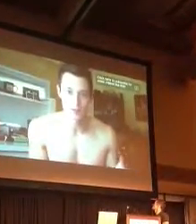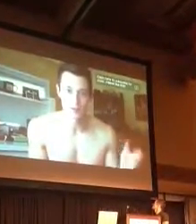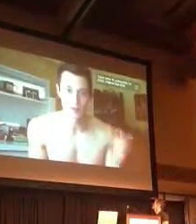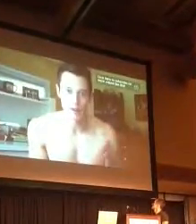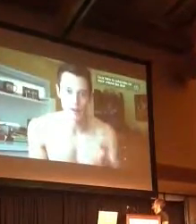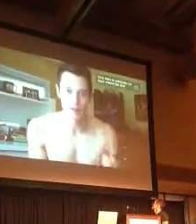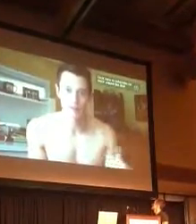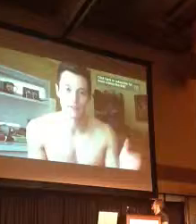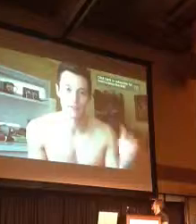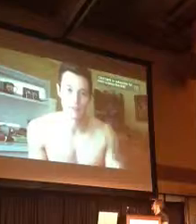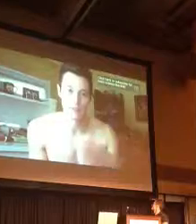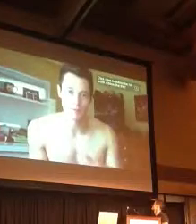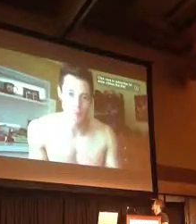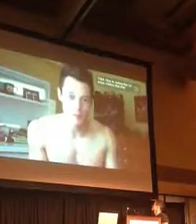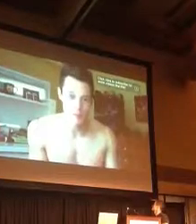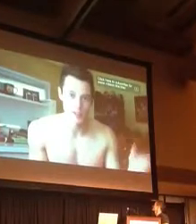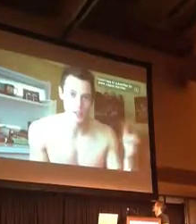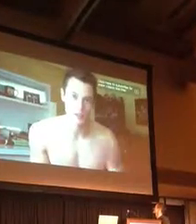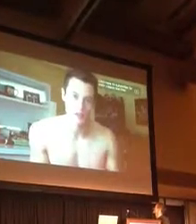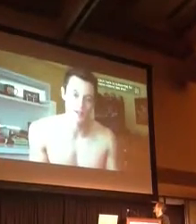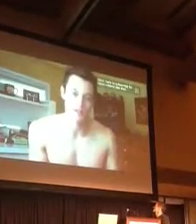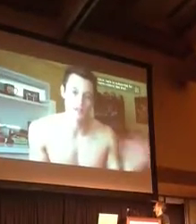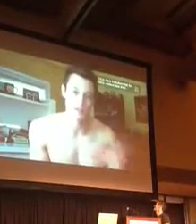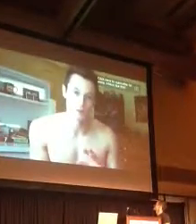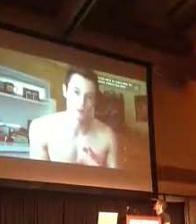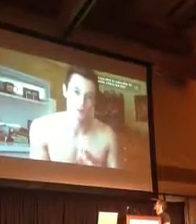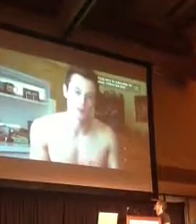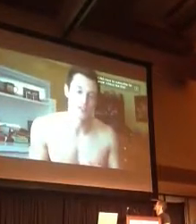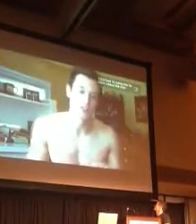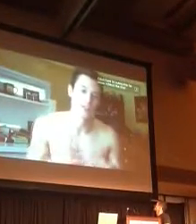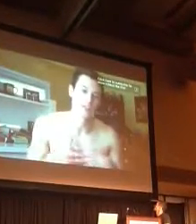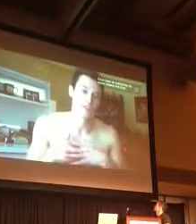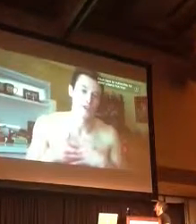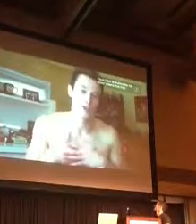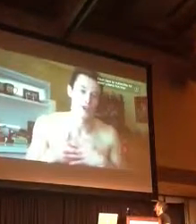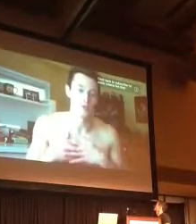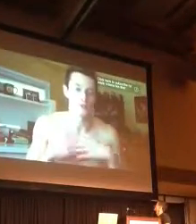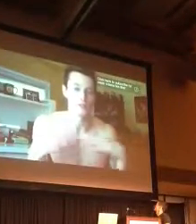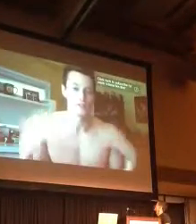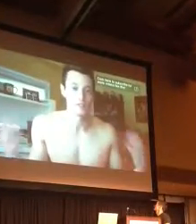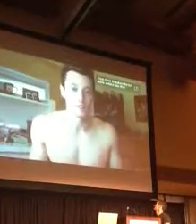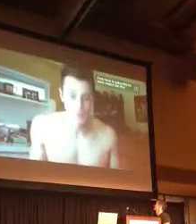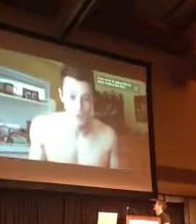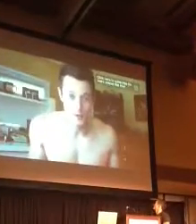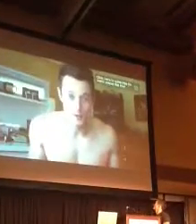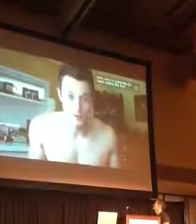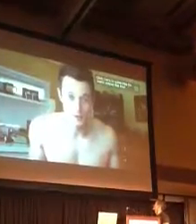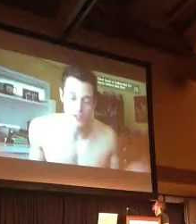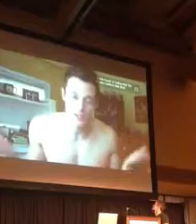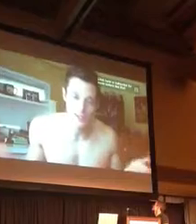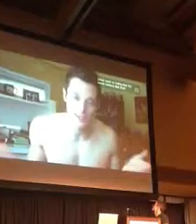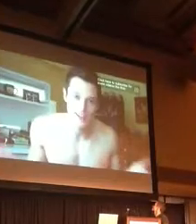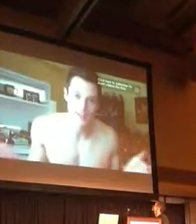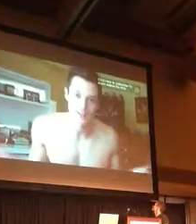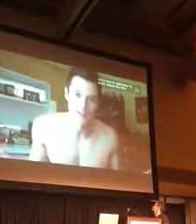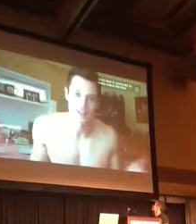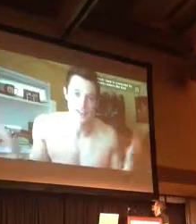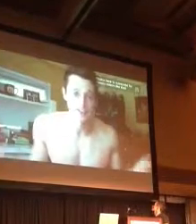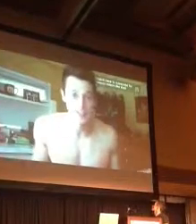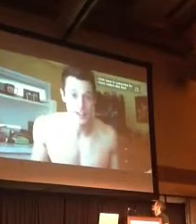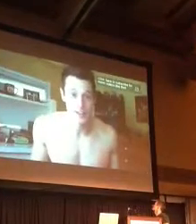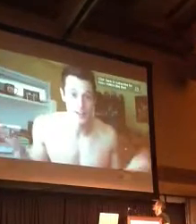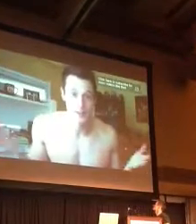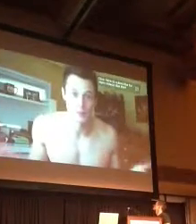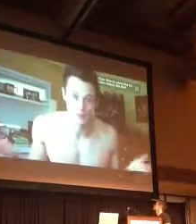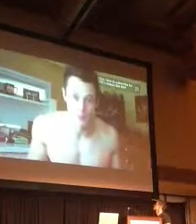to pursue a life that is paved with bigotry, prejudice, and discrimination. So, to answer your question, when did I decide that I was gay? I